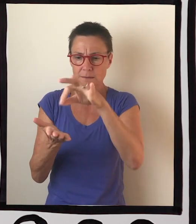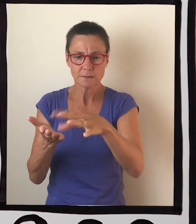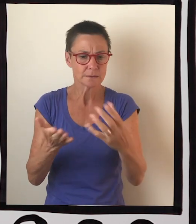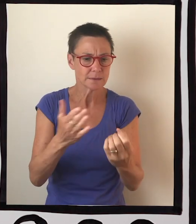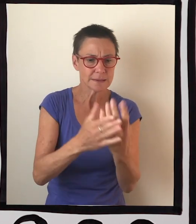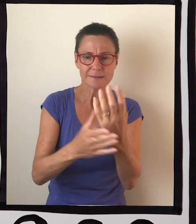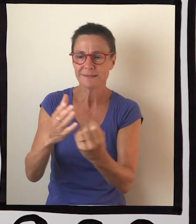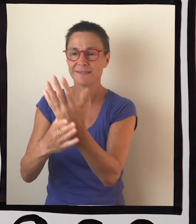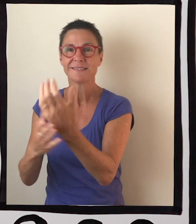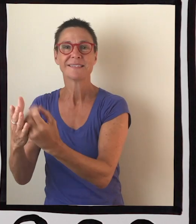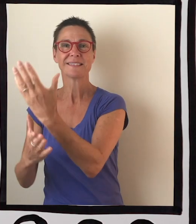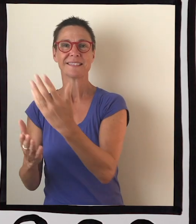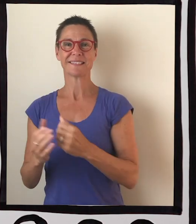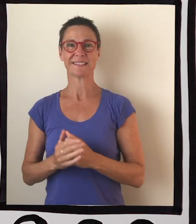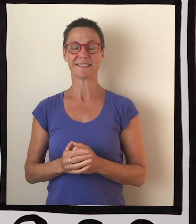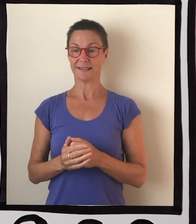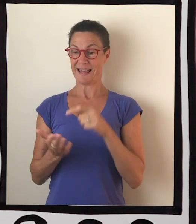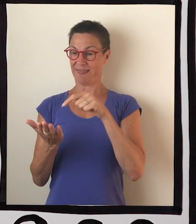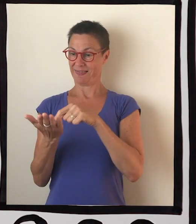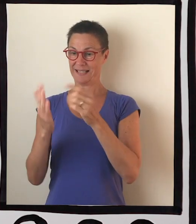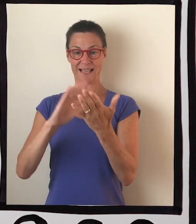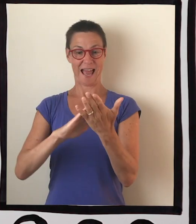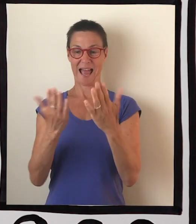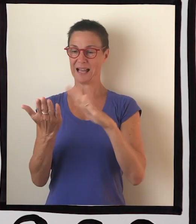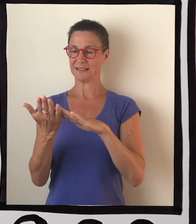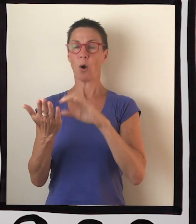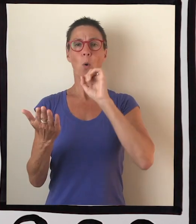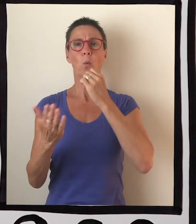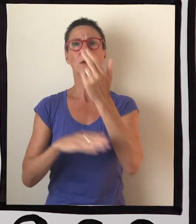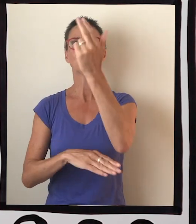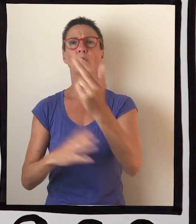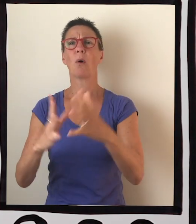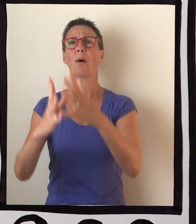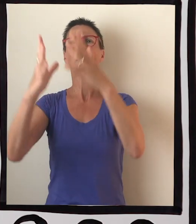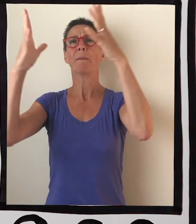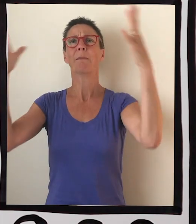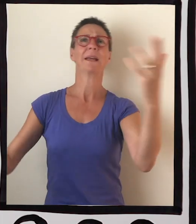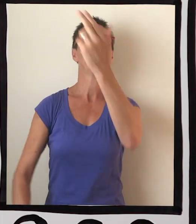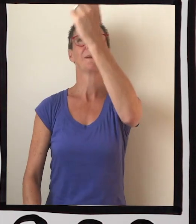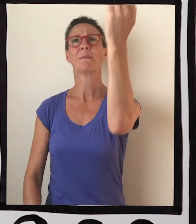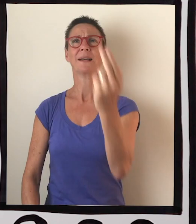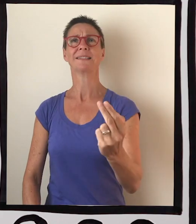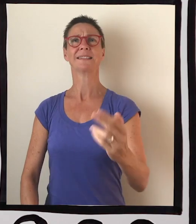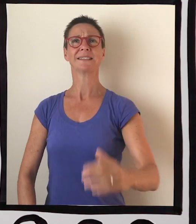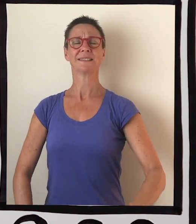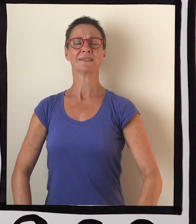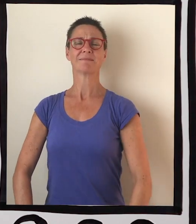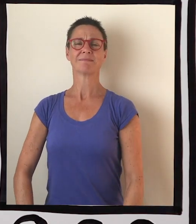seed in spring these hands will draw big paintings